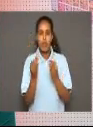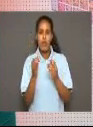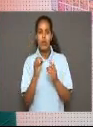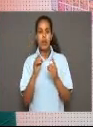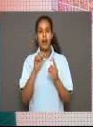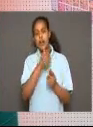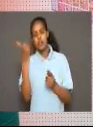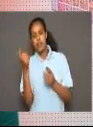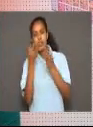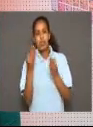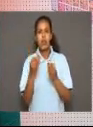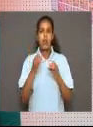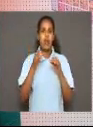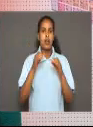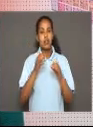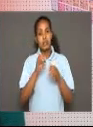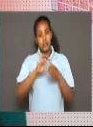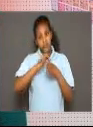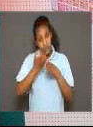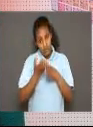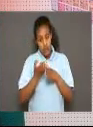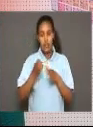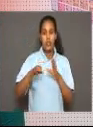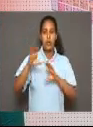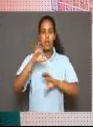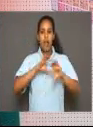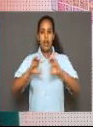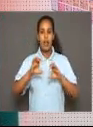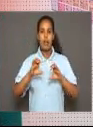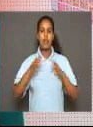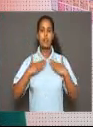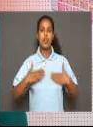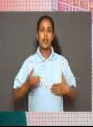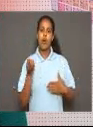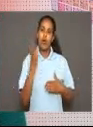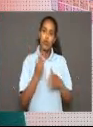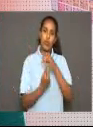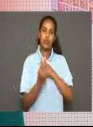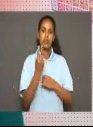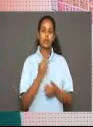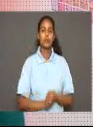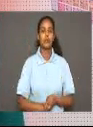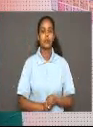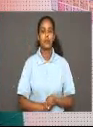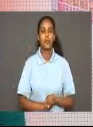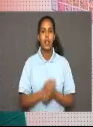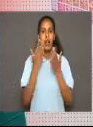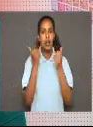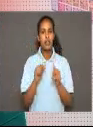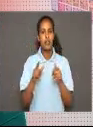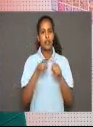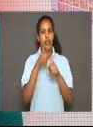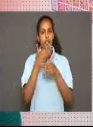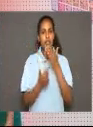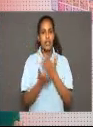another, either chemically, physically, or both. Let us